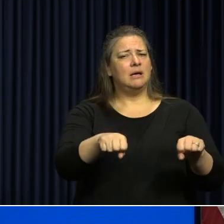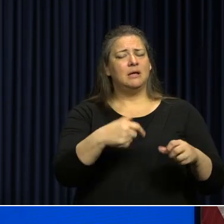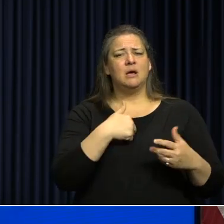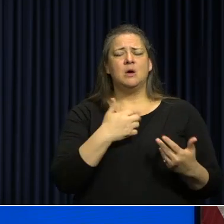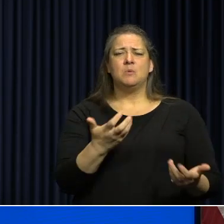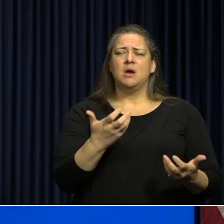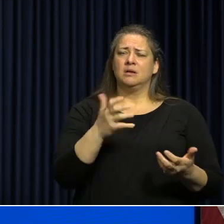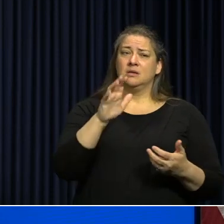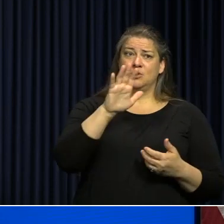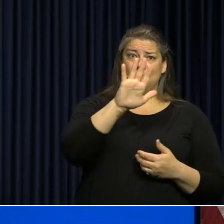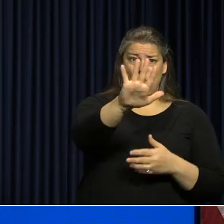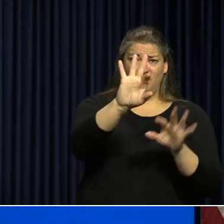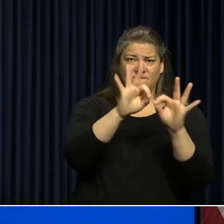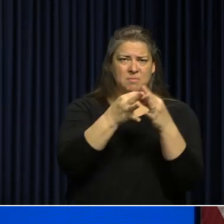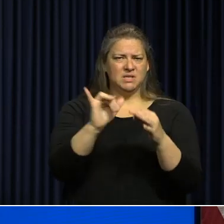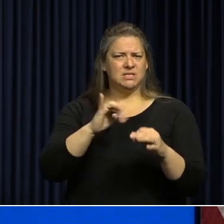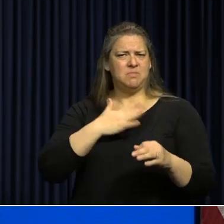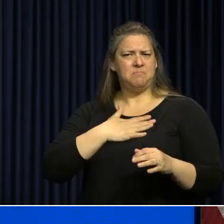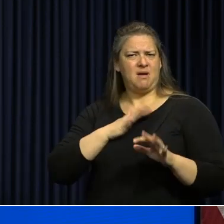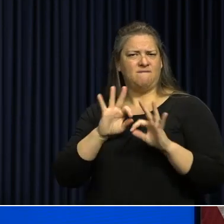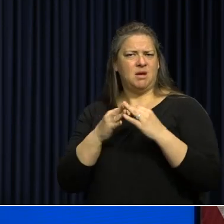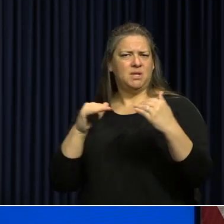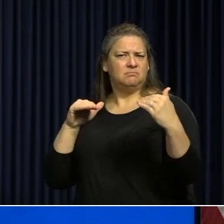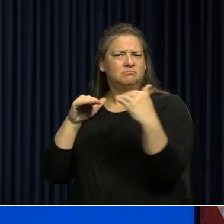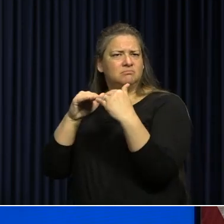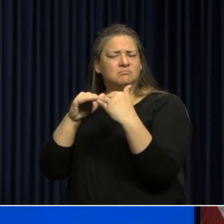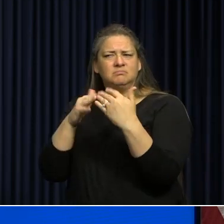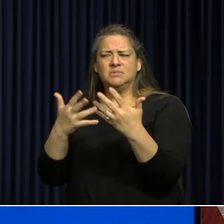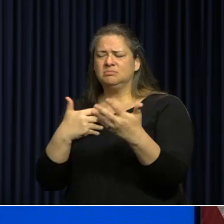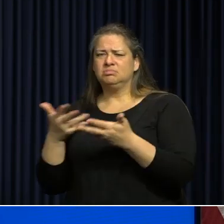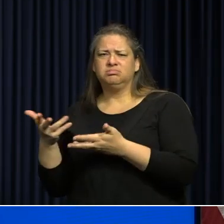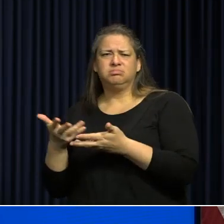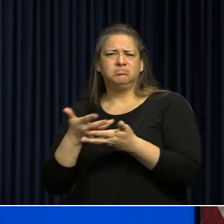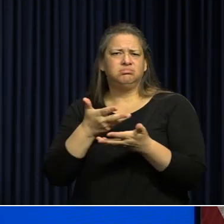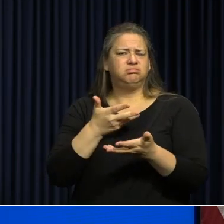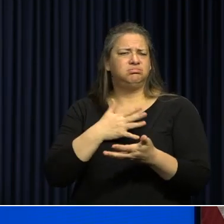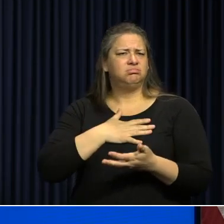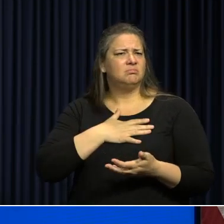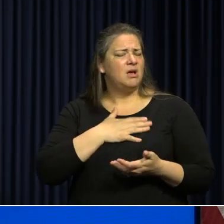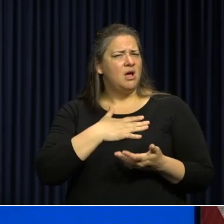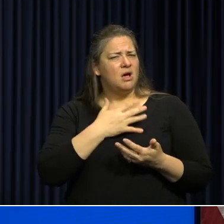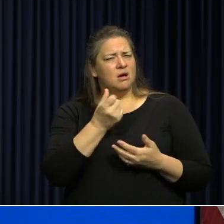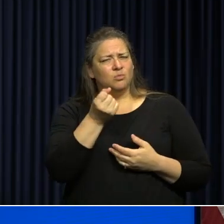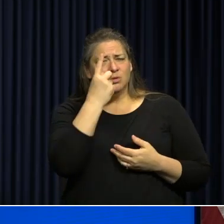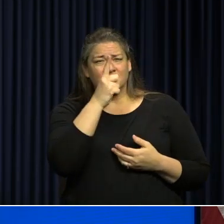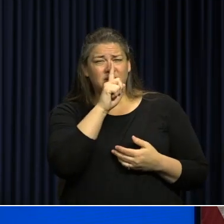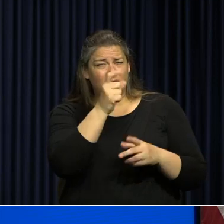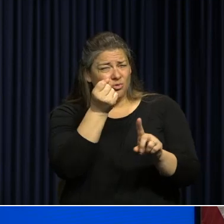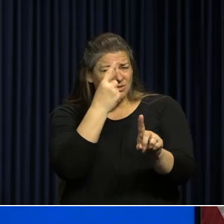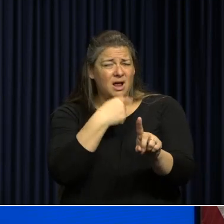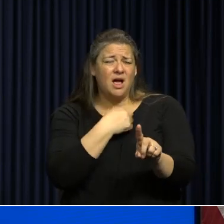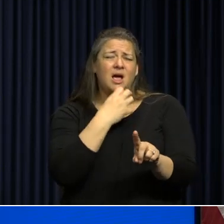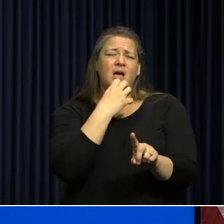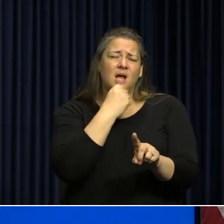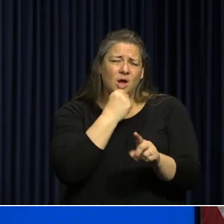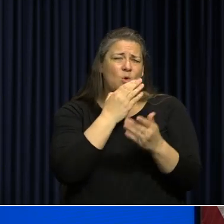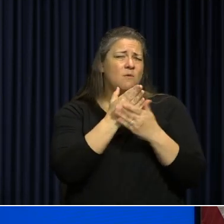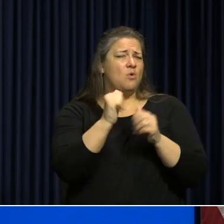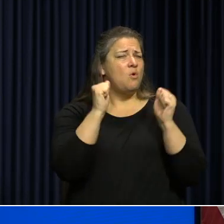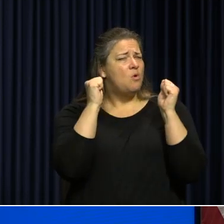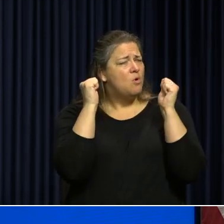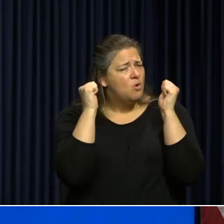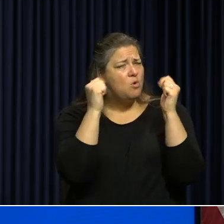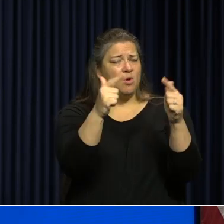family like they are my family, understanding, and I hope you understand how much I care about each and every person in